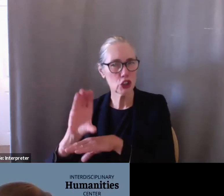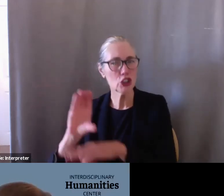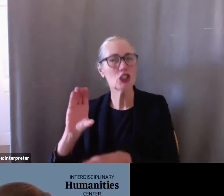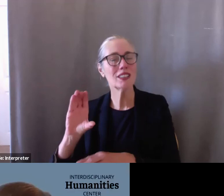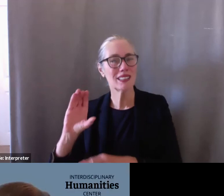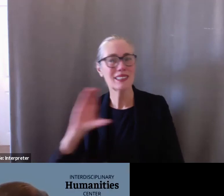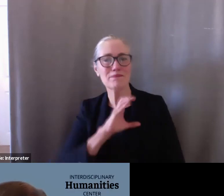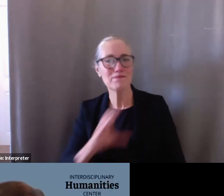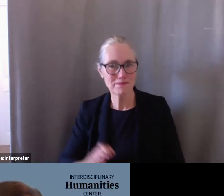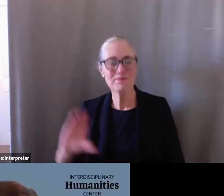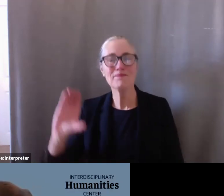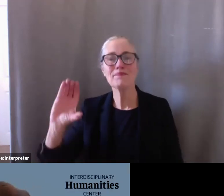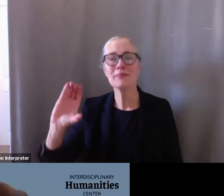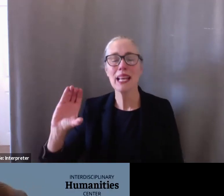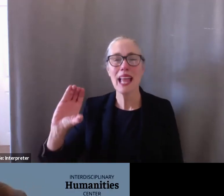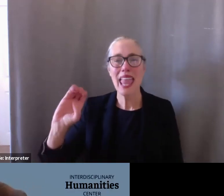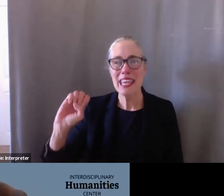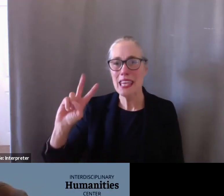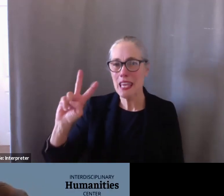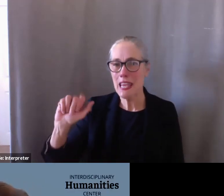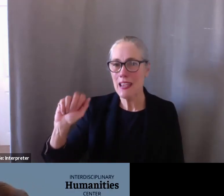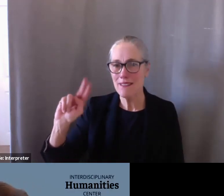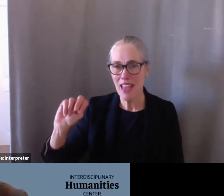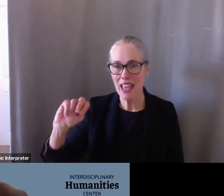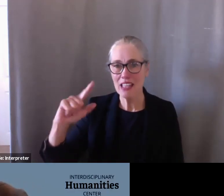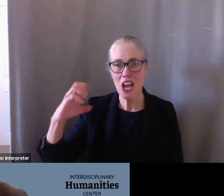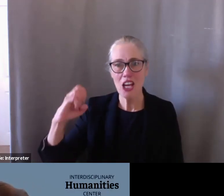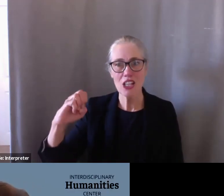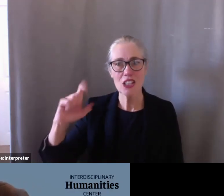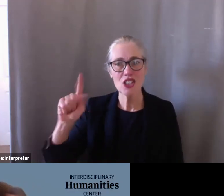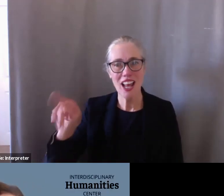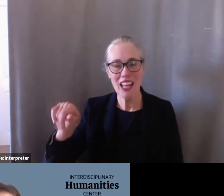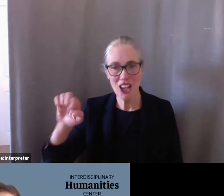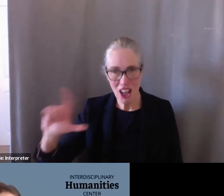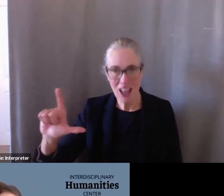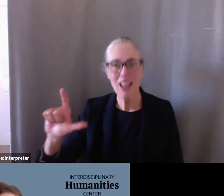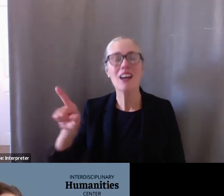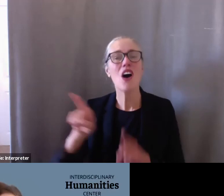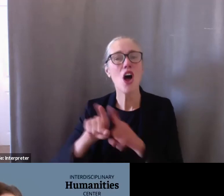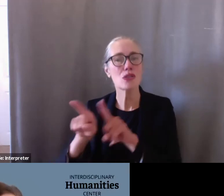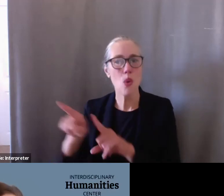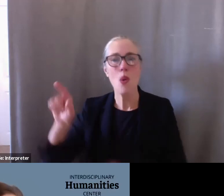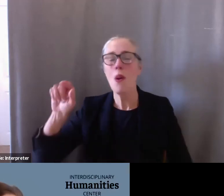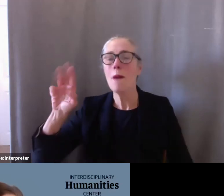conservative anti-democracy, and is more comfortable with